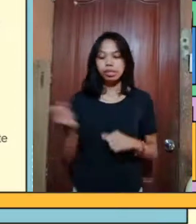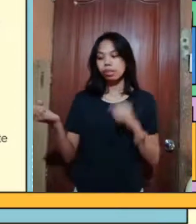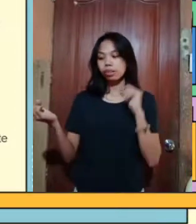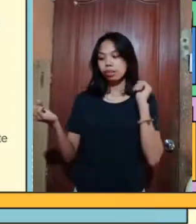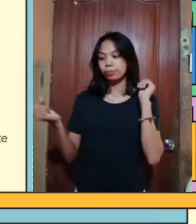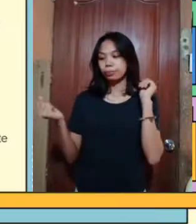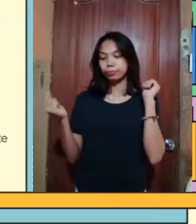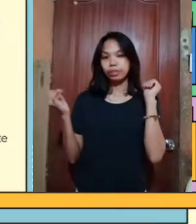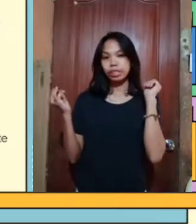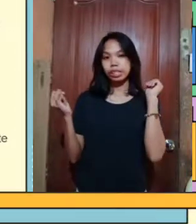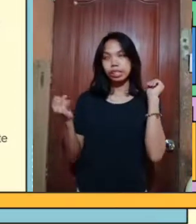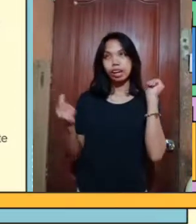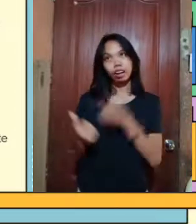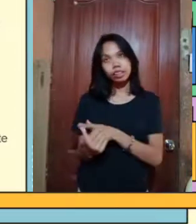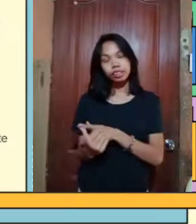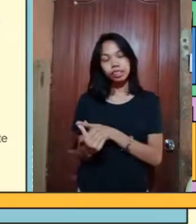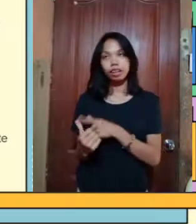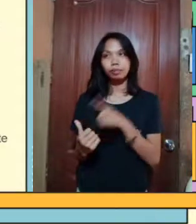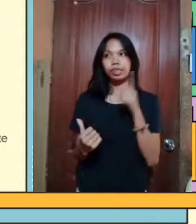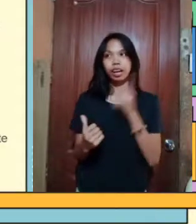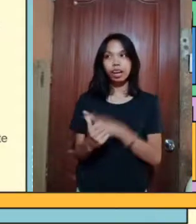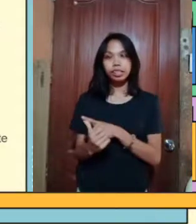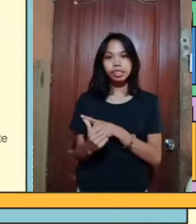examples. The hard